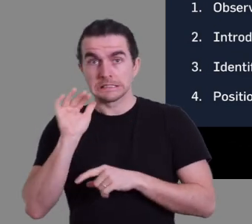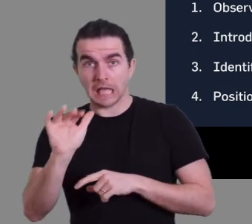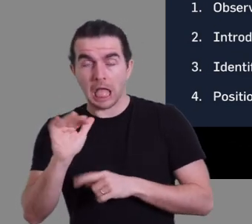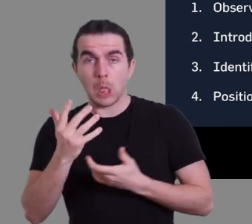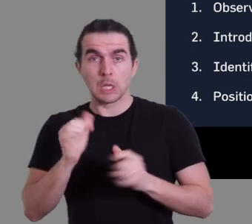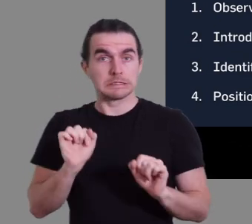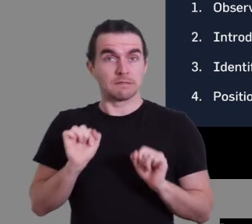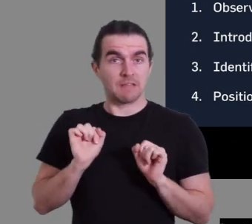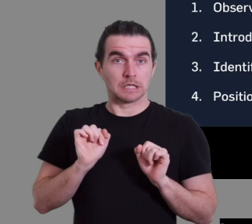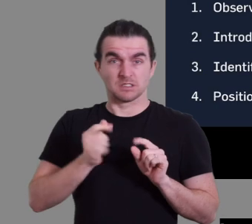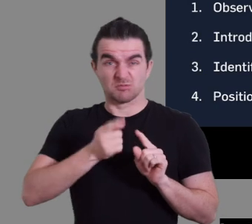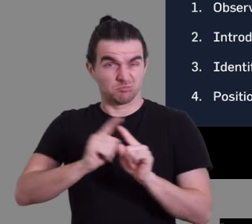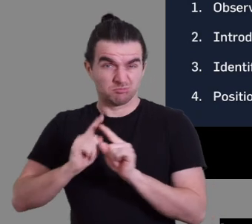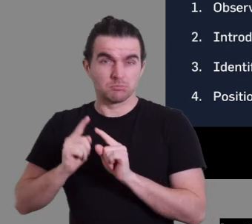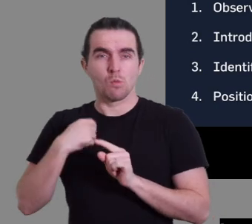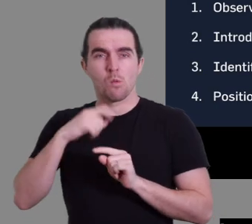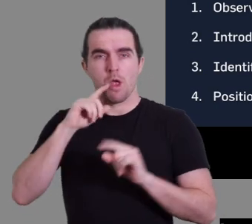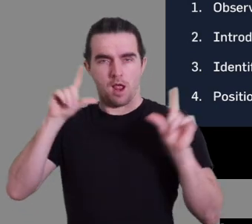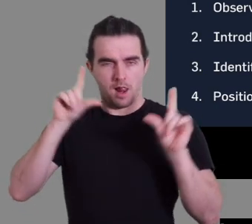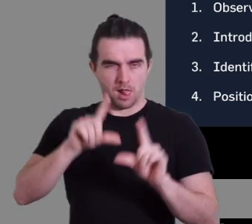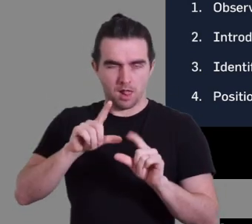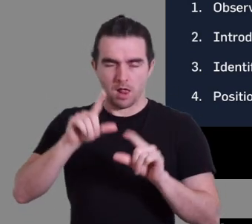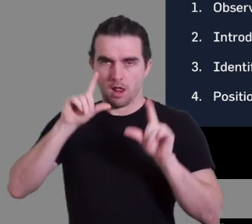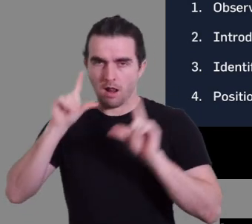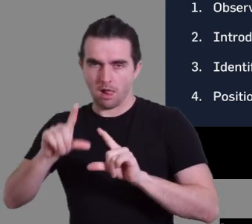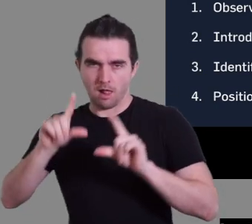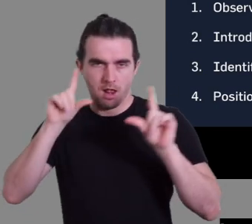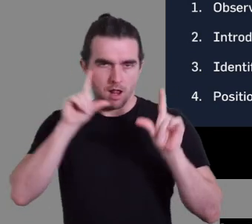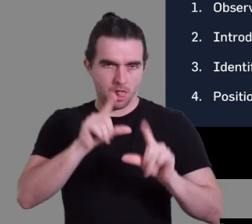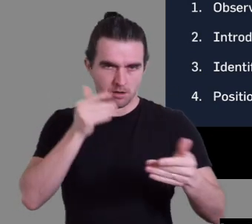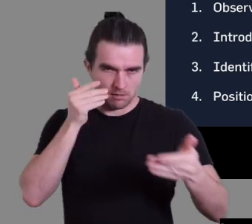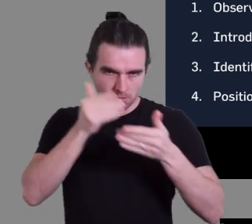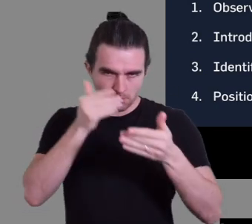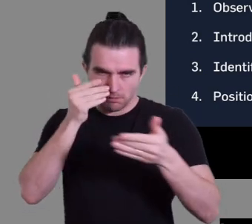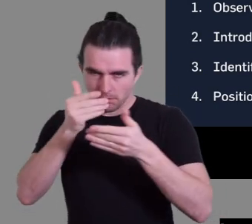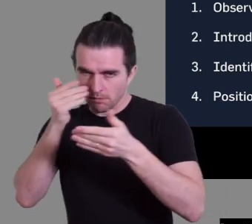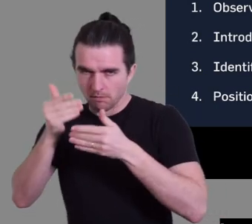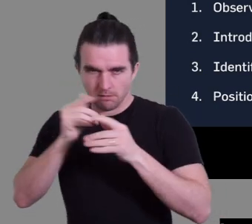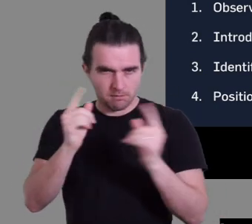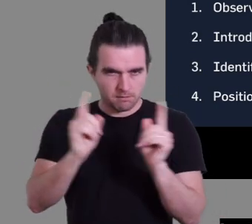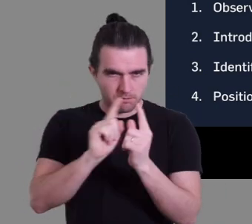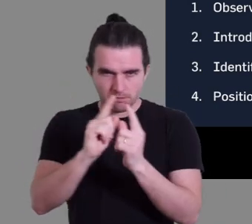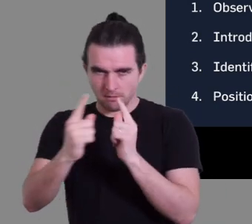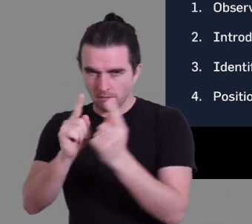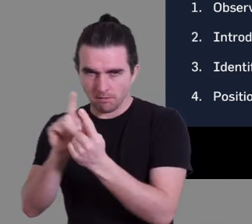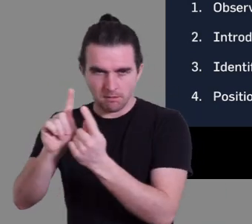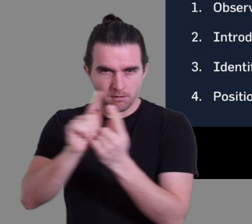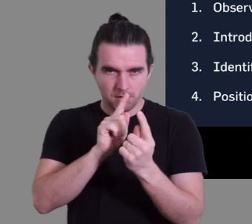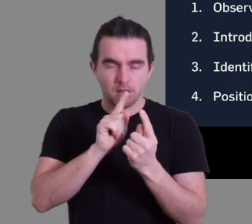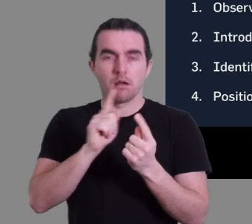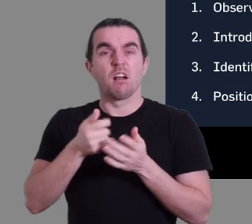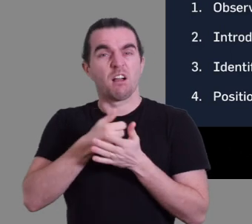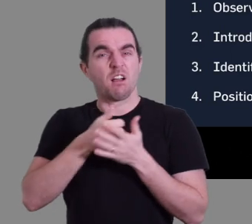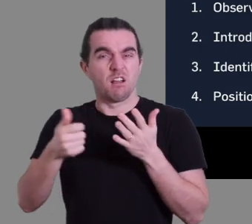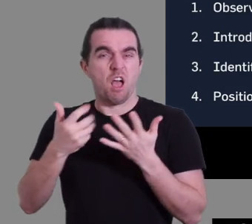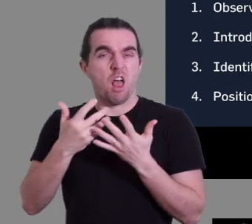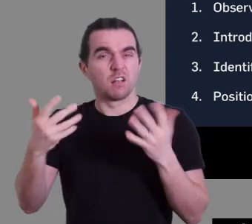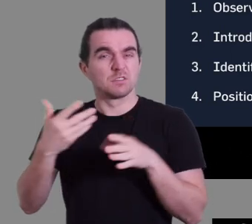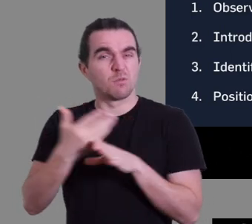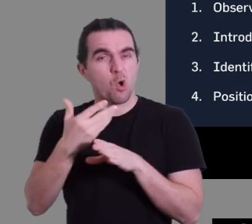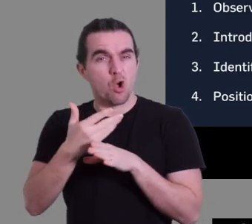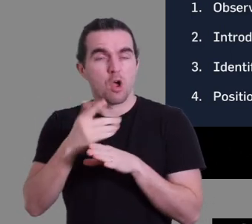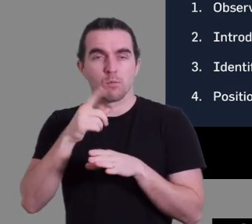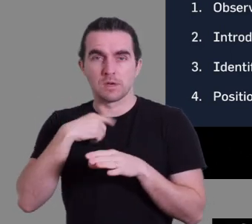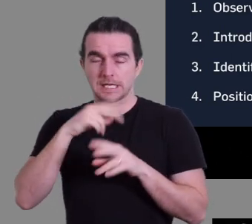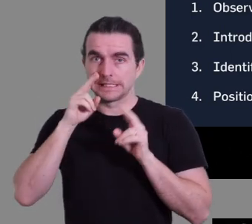or a defender, but we're going to zoom in and look very closely. Normally, a lot of the work is done. We're looking